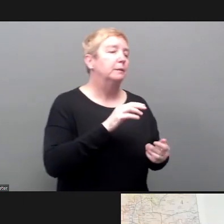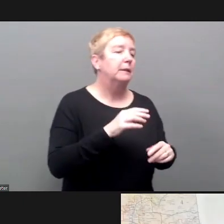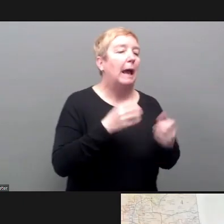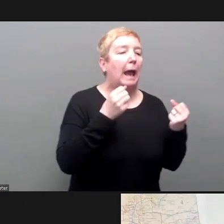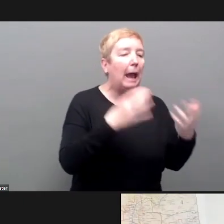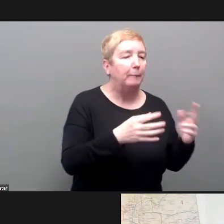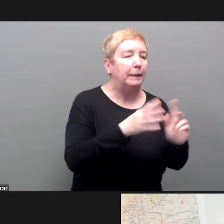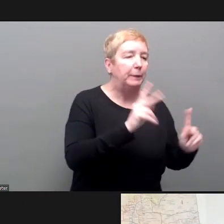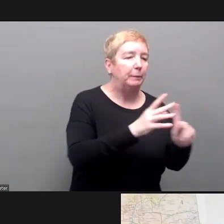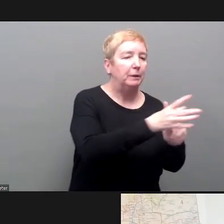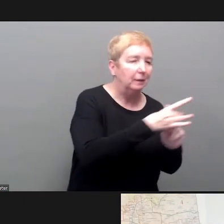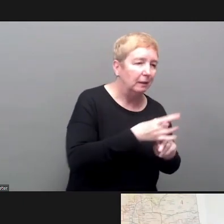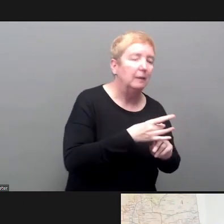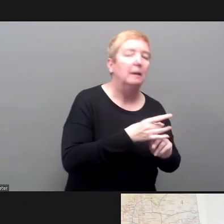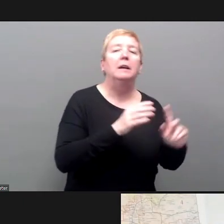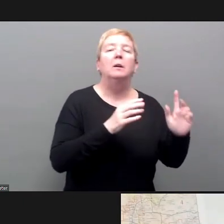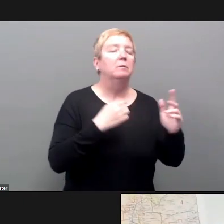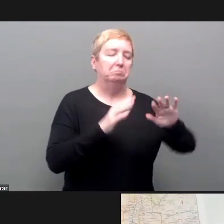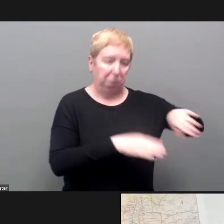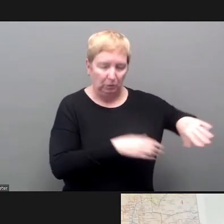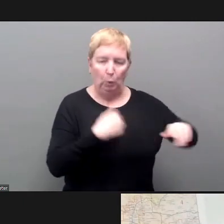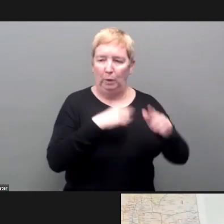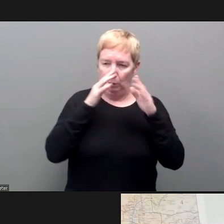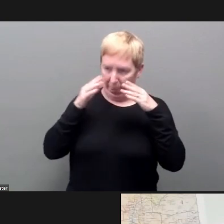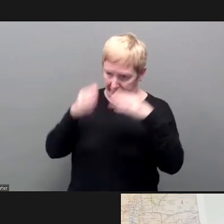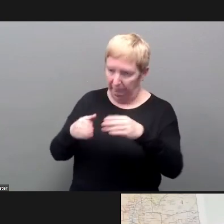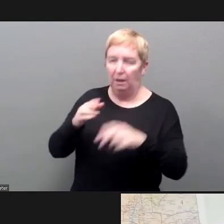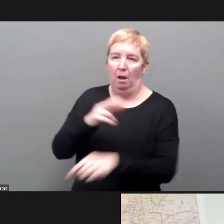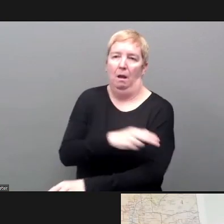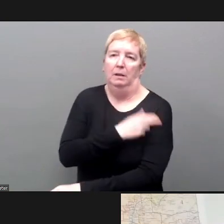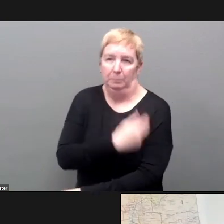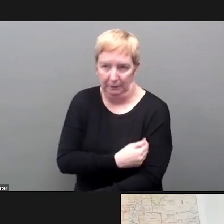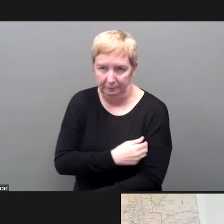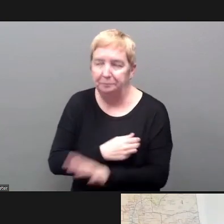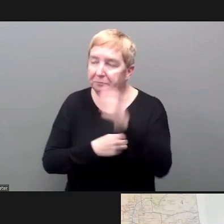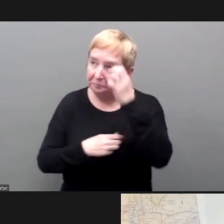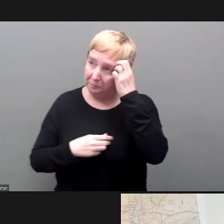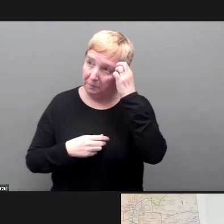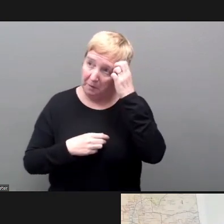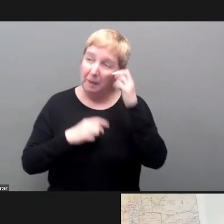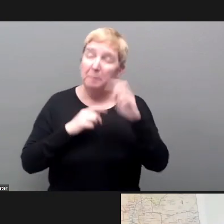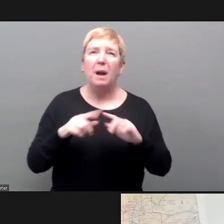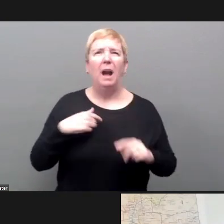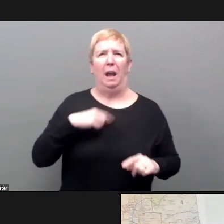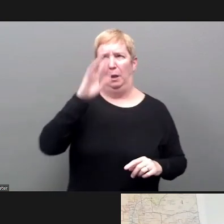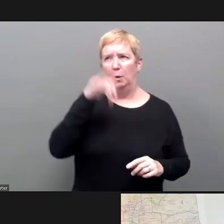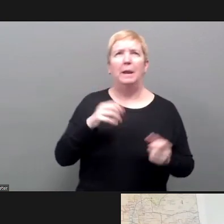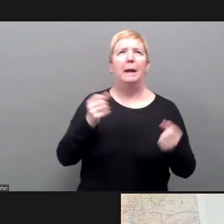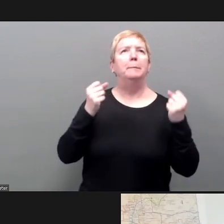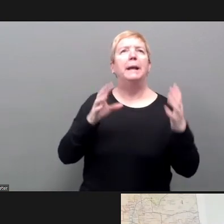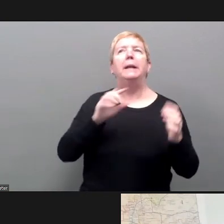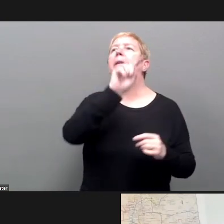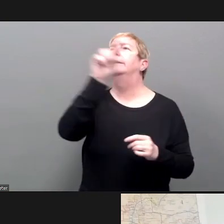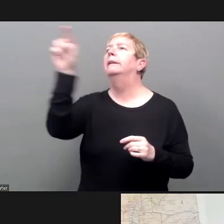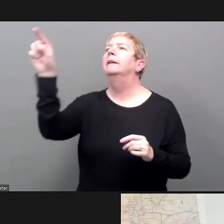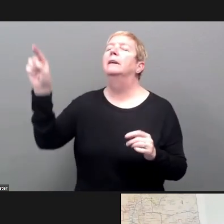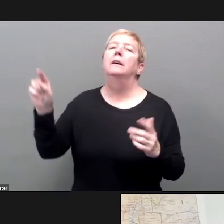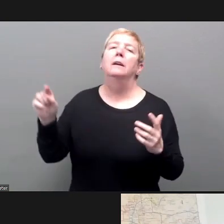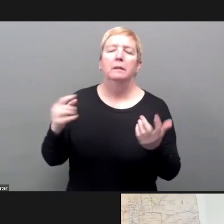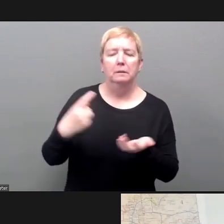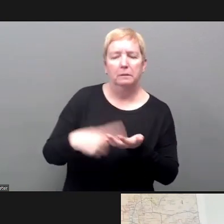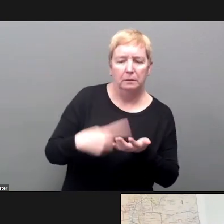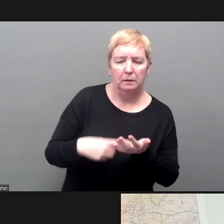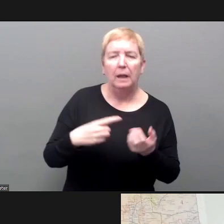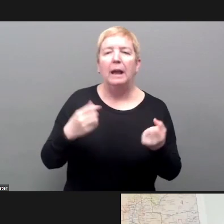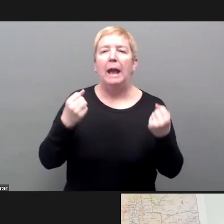some school districts out there in New Mexico, though, are still really looking at the case number amongst their student body